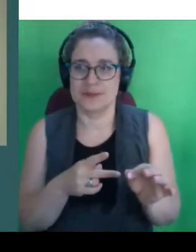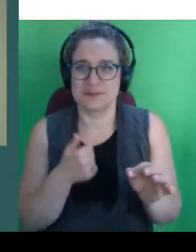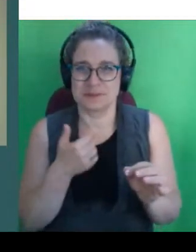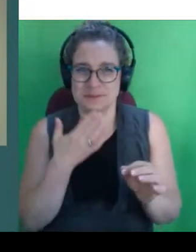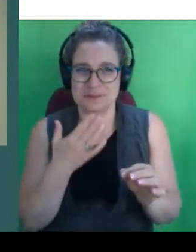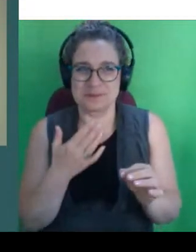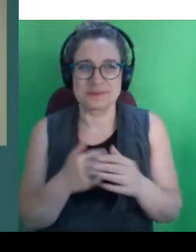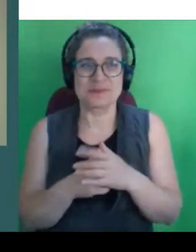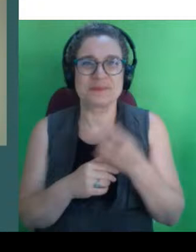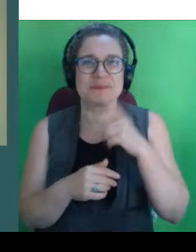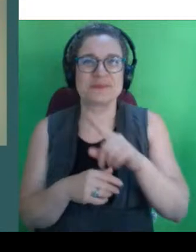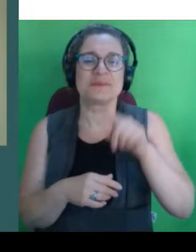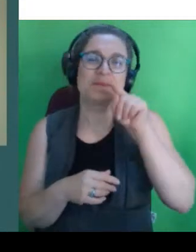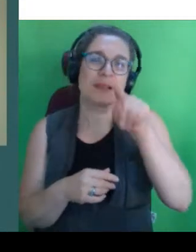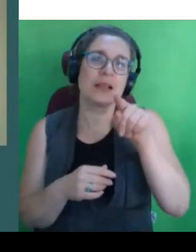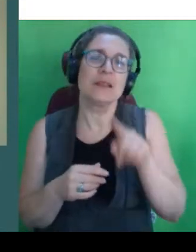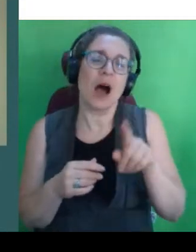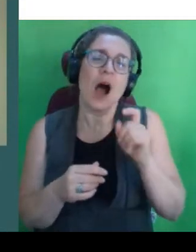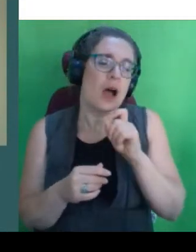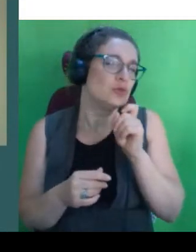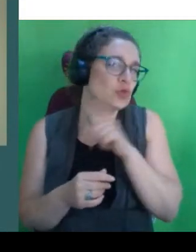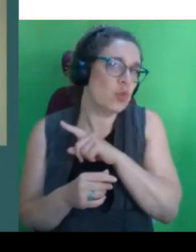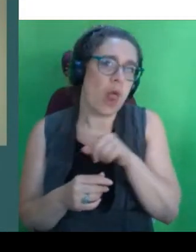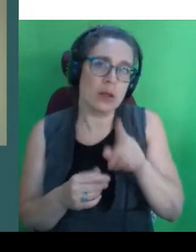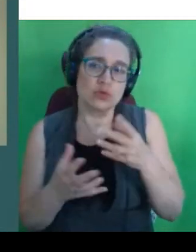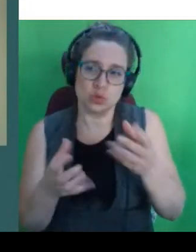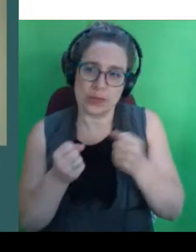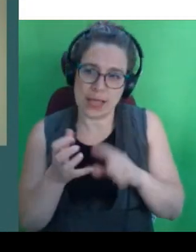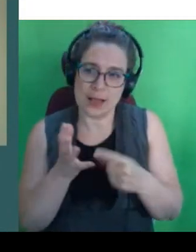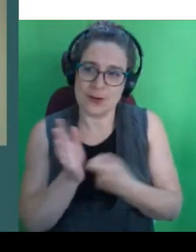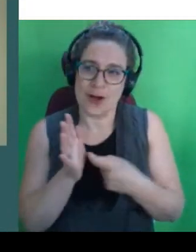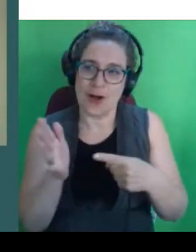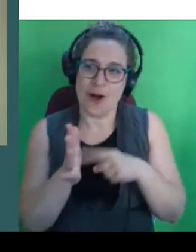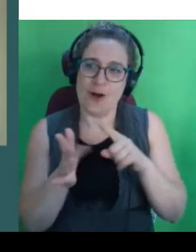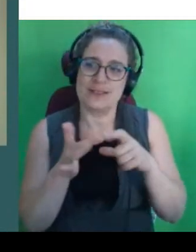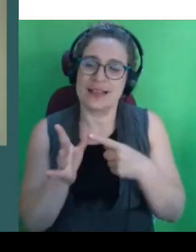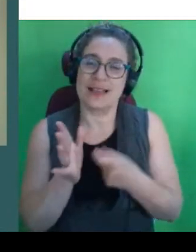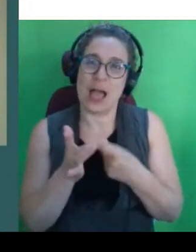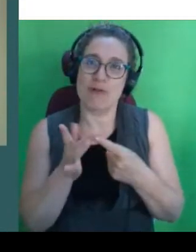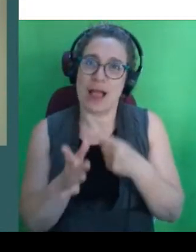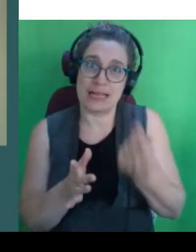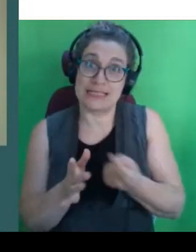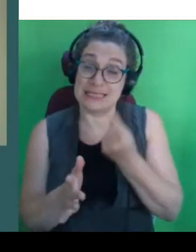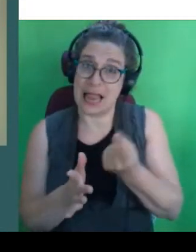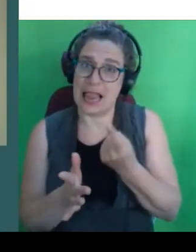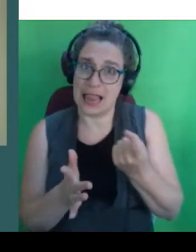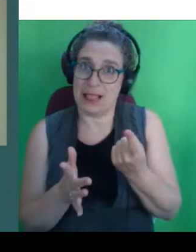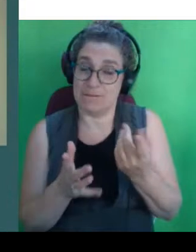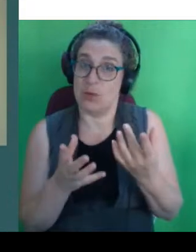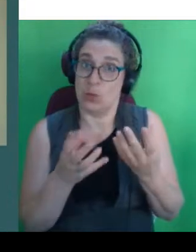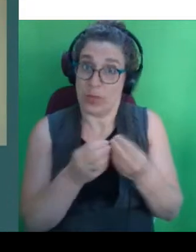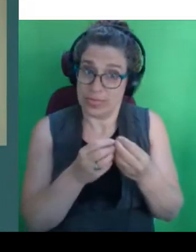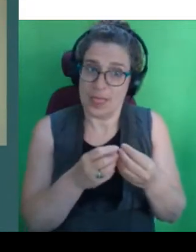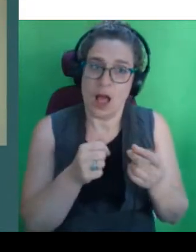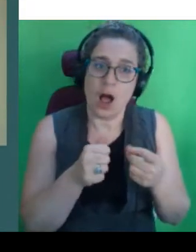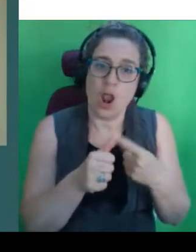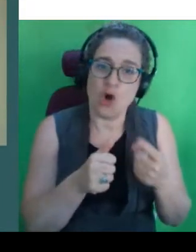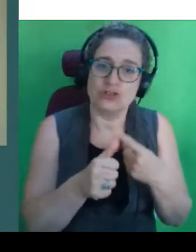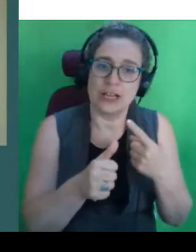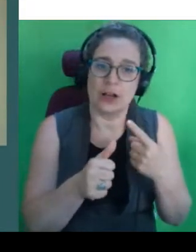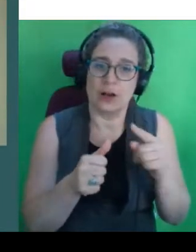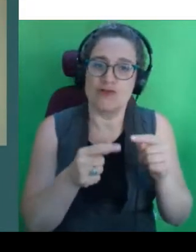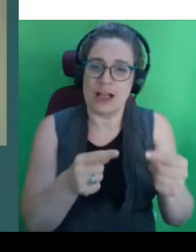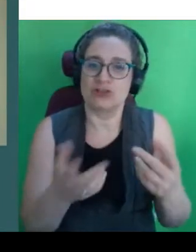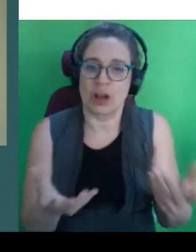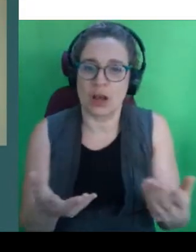it's unusual to get urticaria by itself with an allergic reaction. So there'd usually be oral symptoms or GI